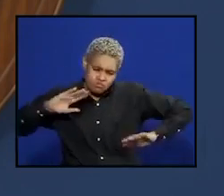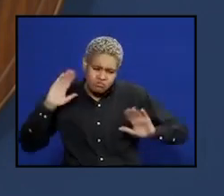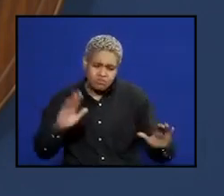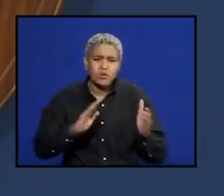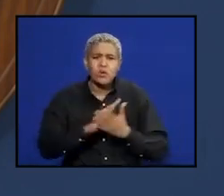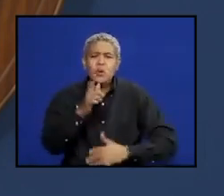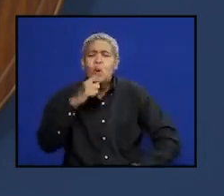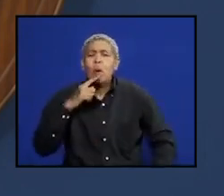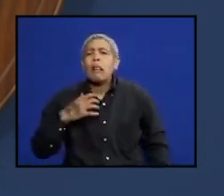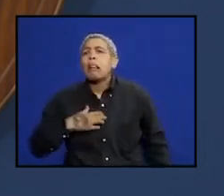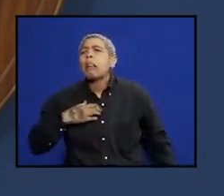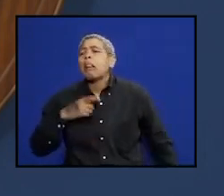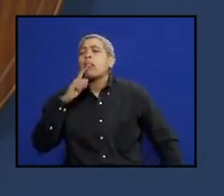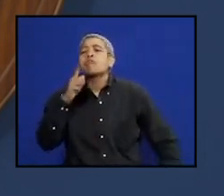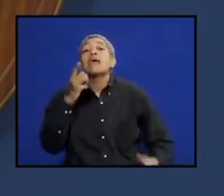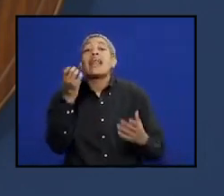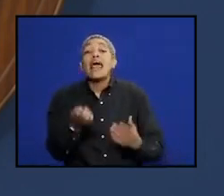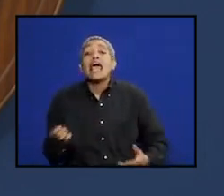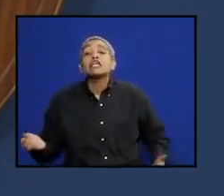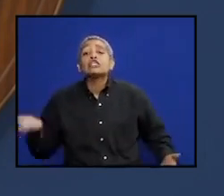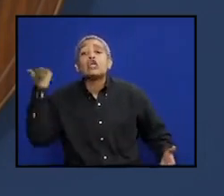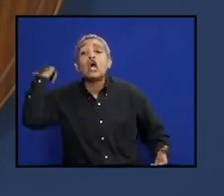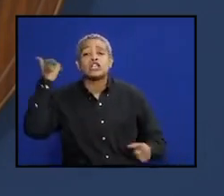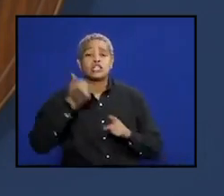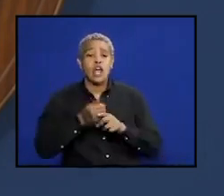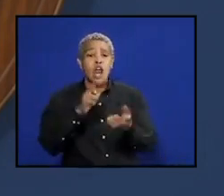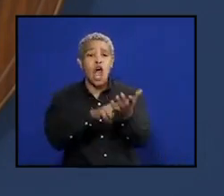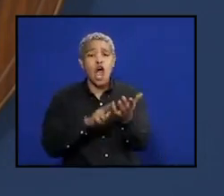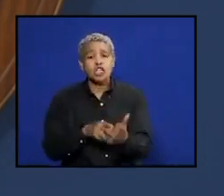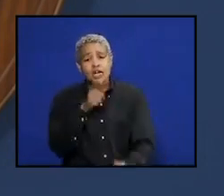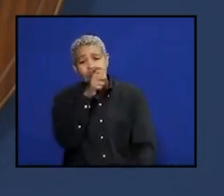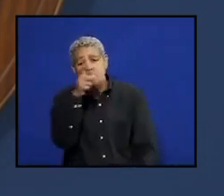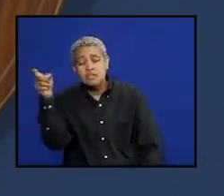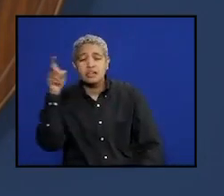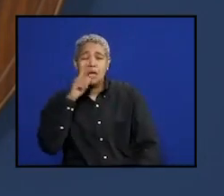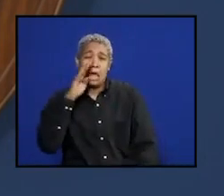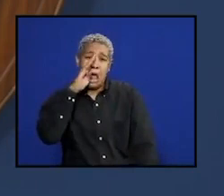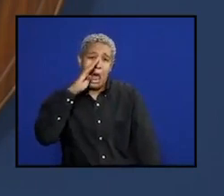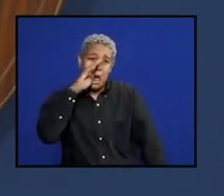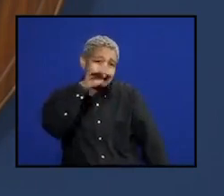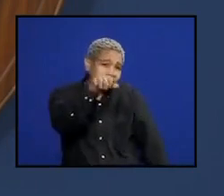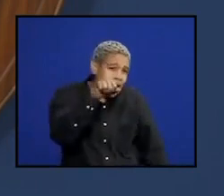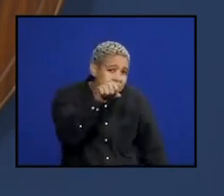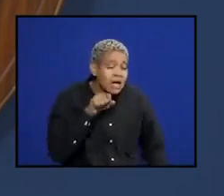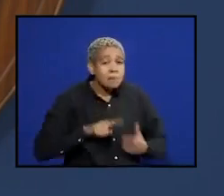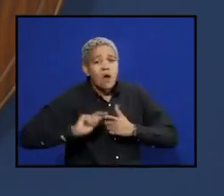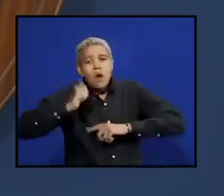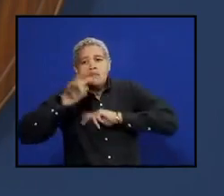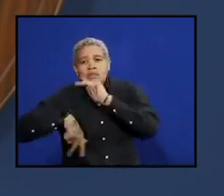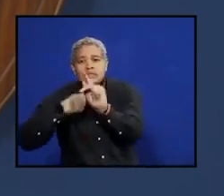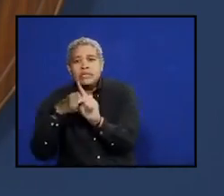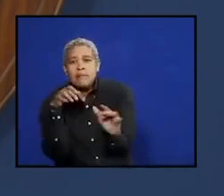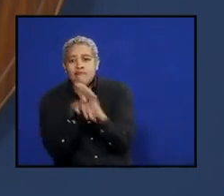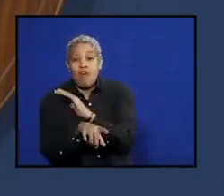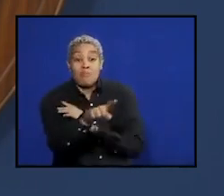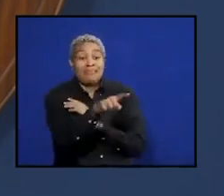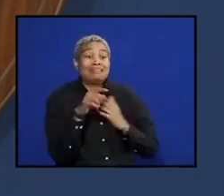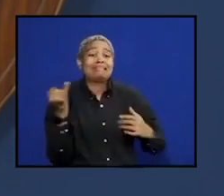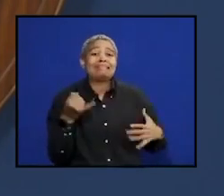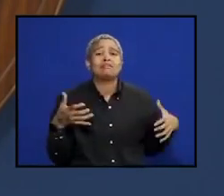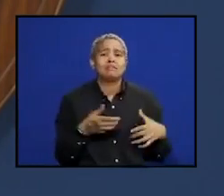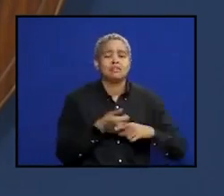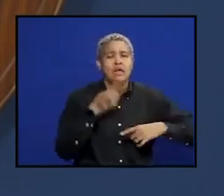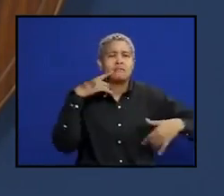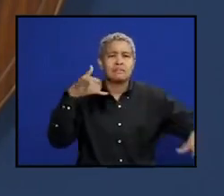the ill-gotten gains of extortion, contract killings, lottery scamming, and other forms of criminality. These gangs are continuously